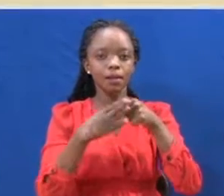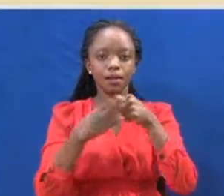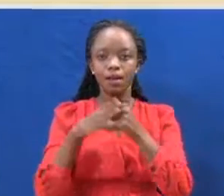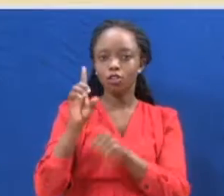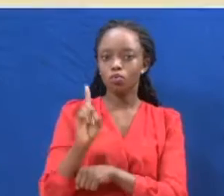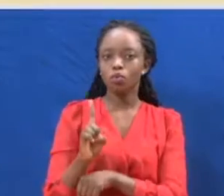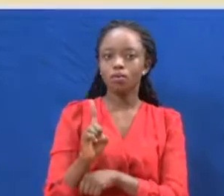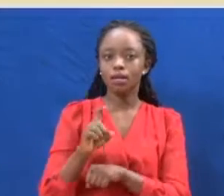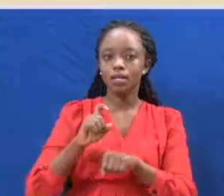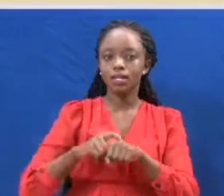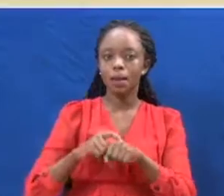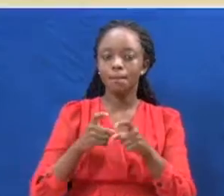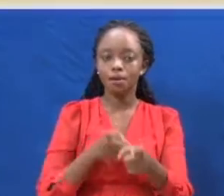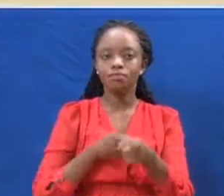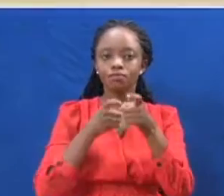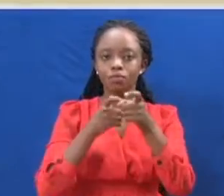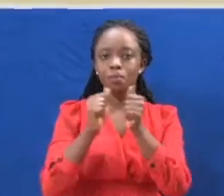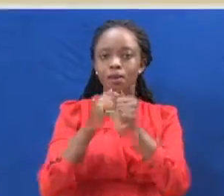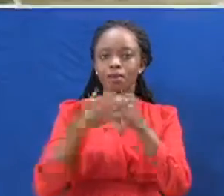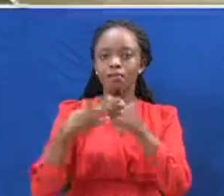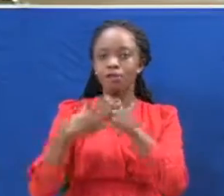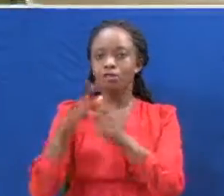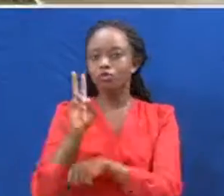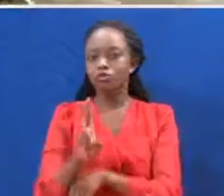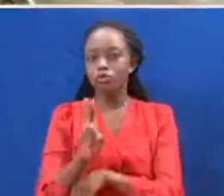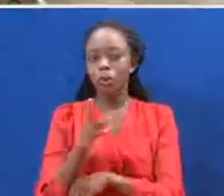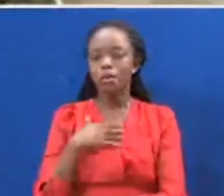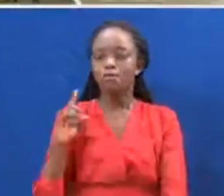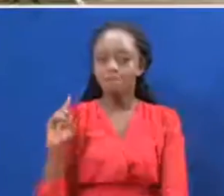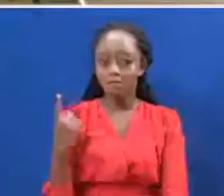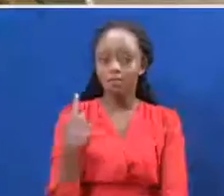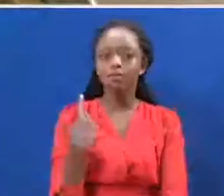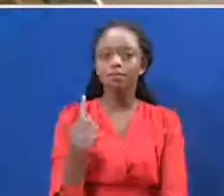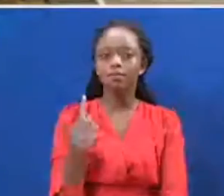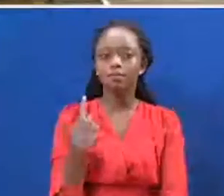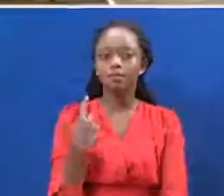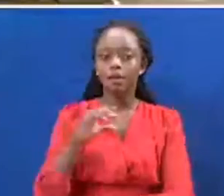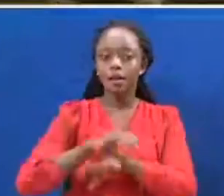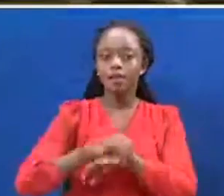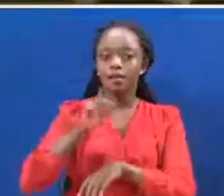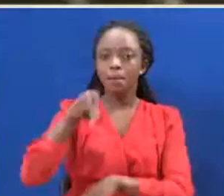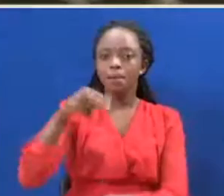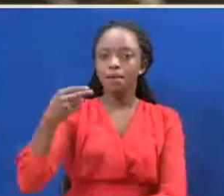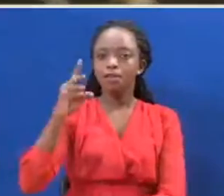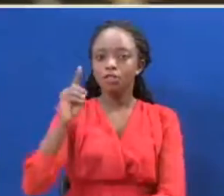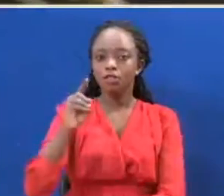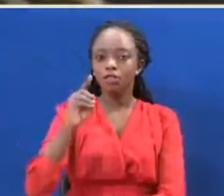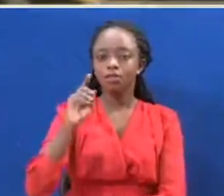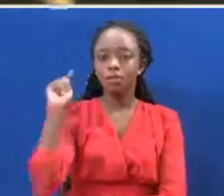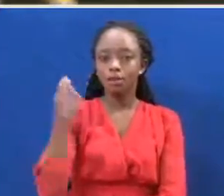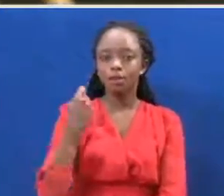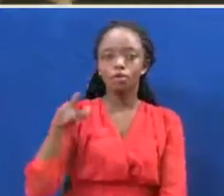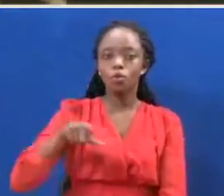1991, but I was awarded in 1992. I was the first one to have done PhD in mathematics in Kenya, locally.